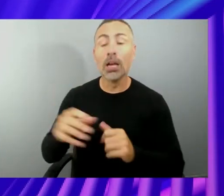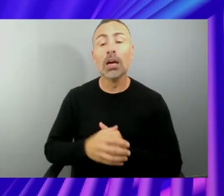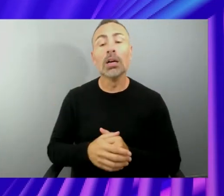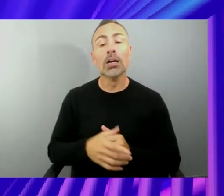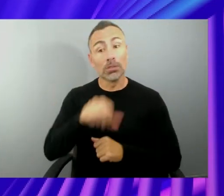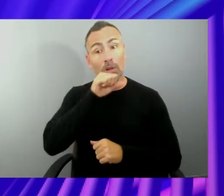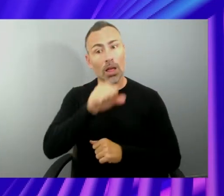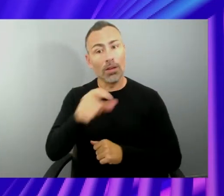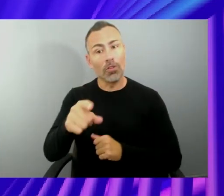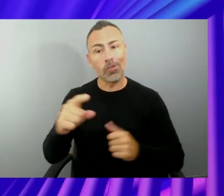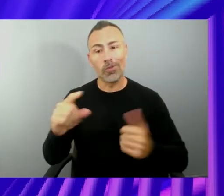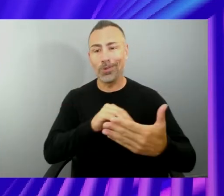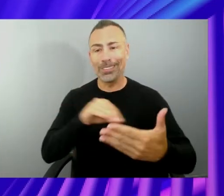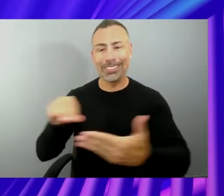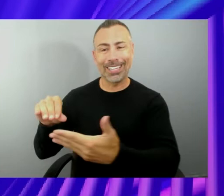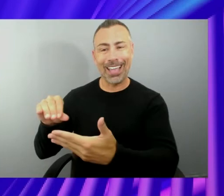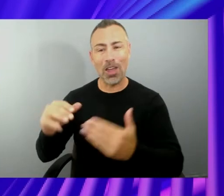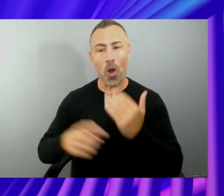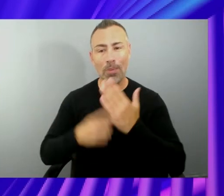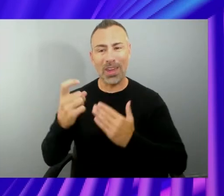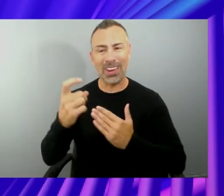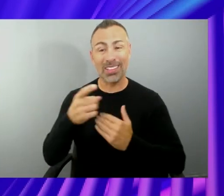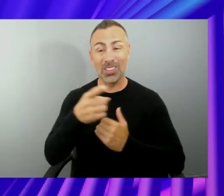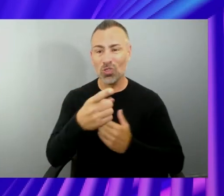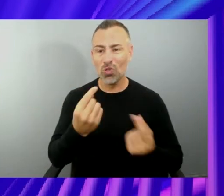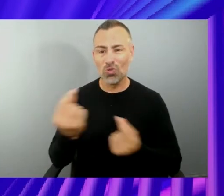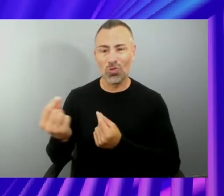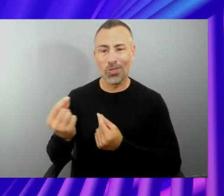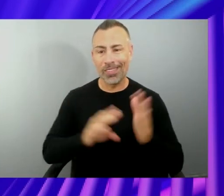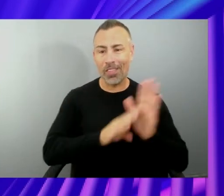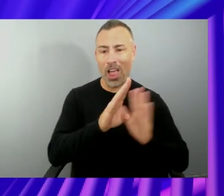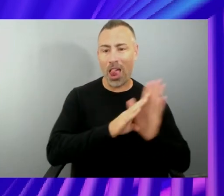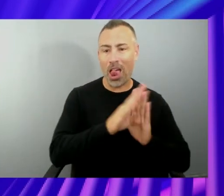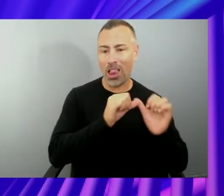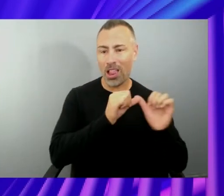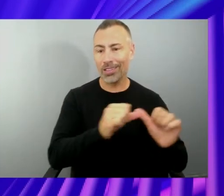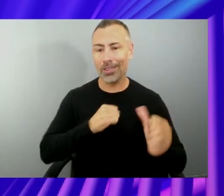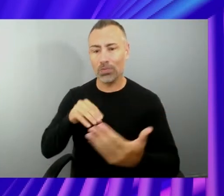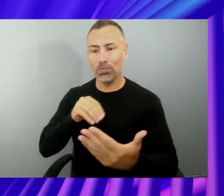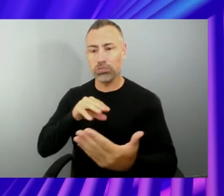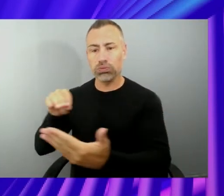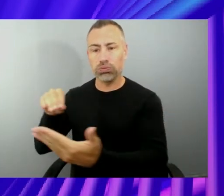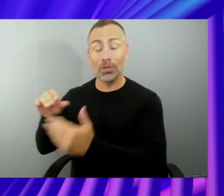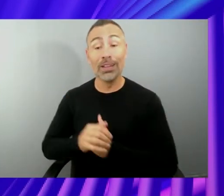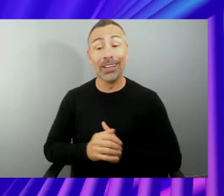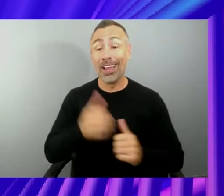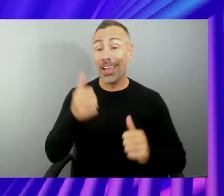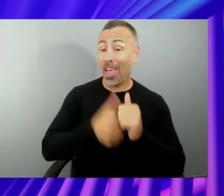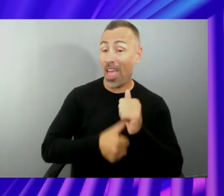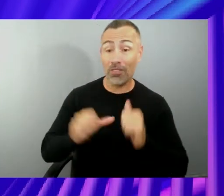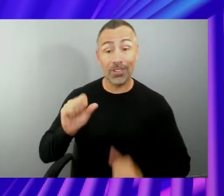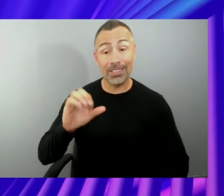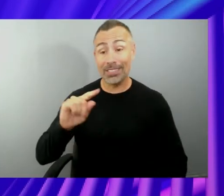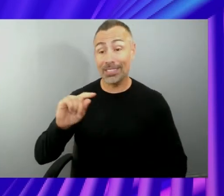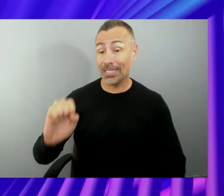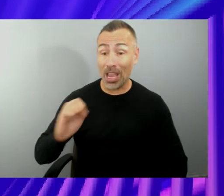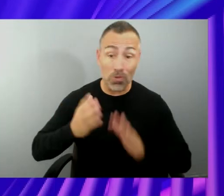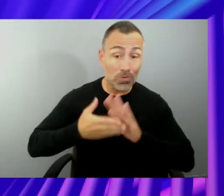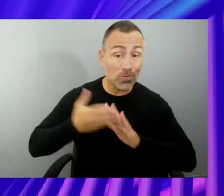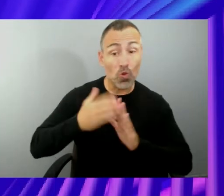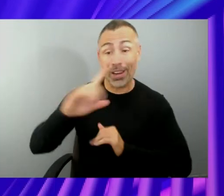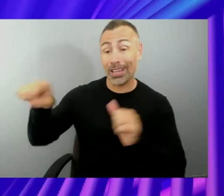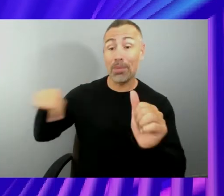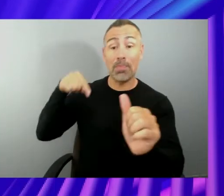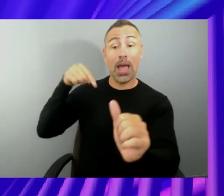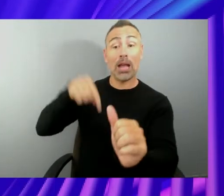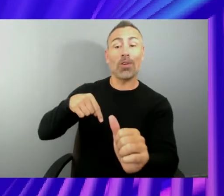automatically while you're developing. So if you on every single save, we run in the background. We'll highlight it kind of like almost a spell check. And then